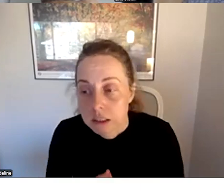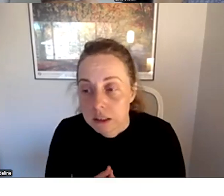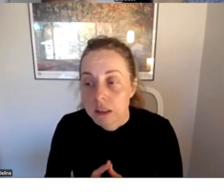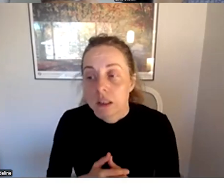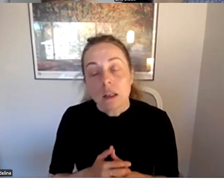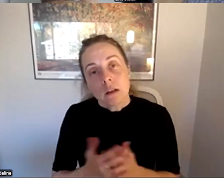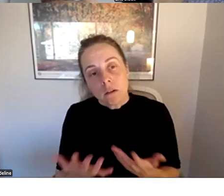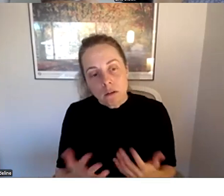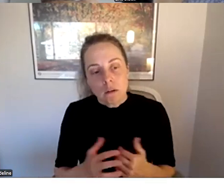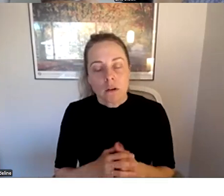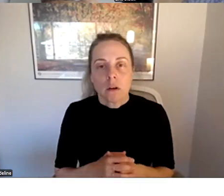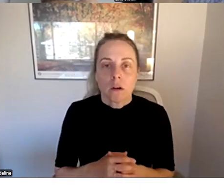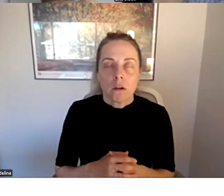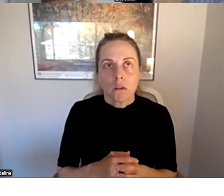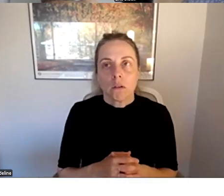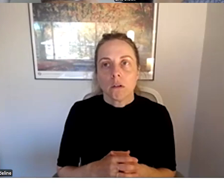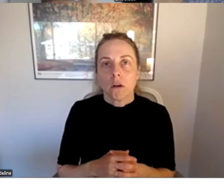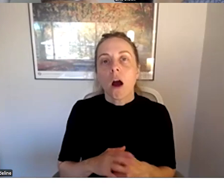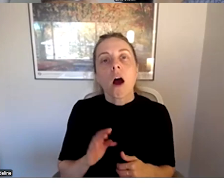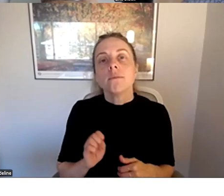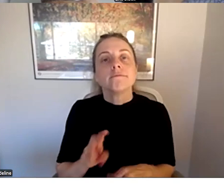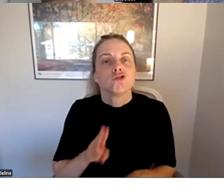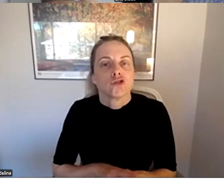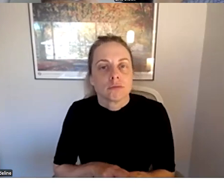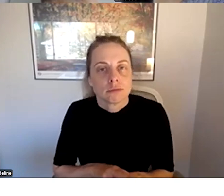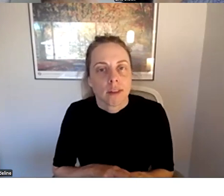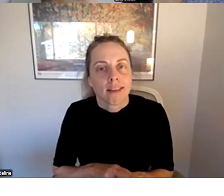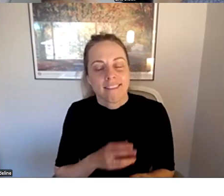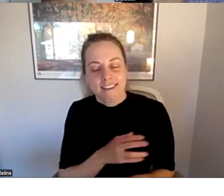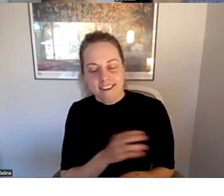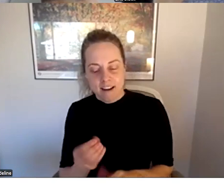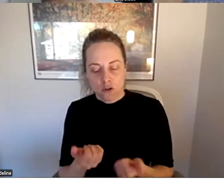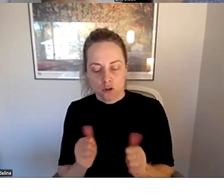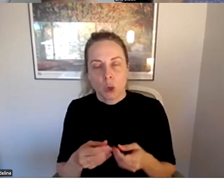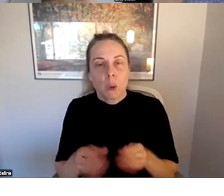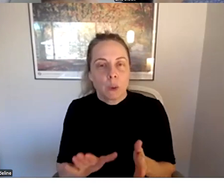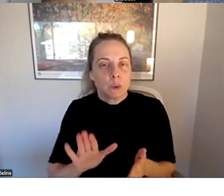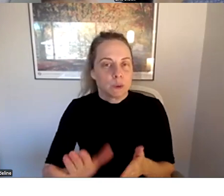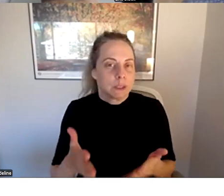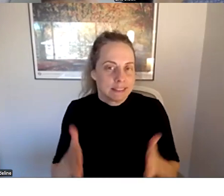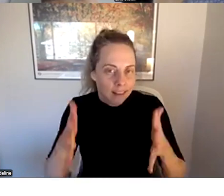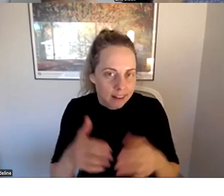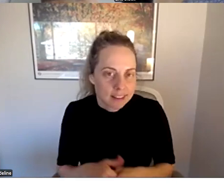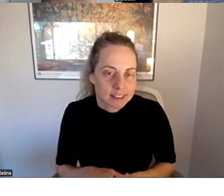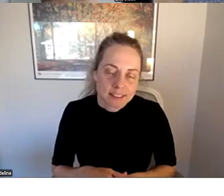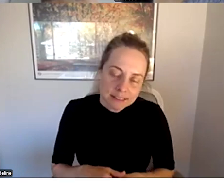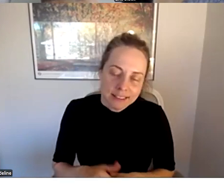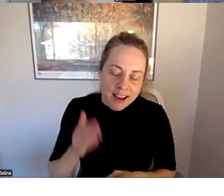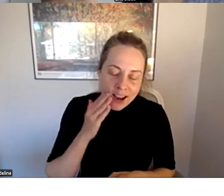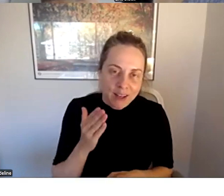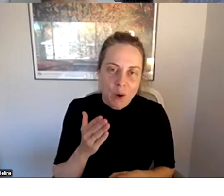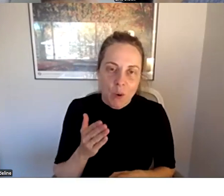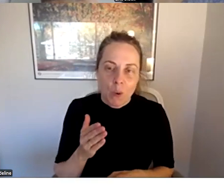try to be as natural as we can and try to lose those anxieties, though I know it's easier said than